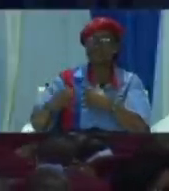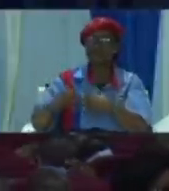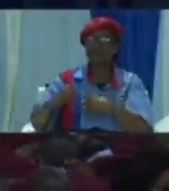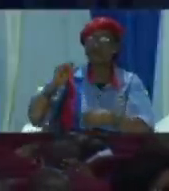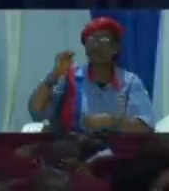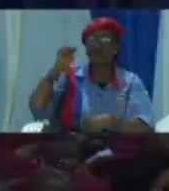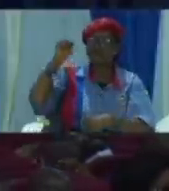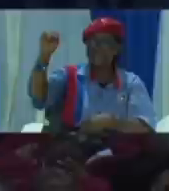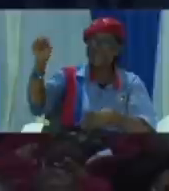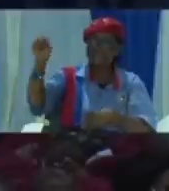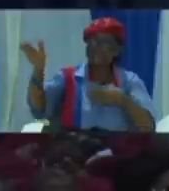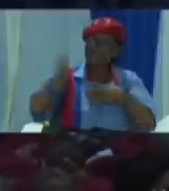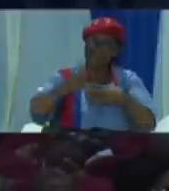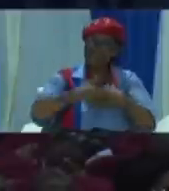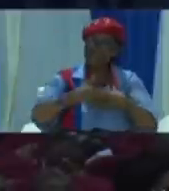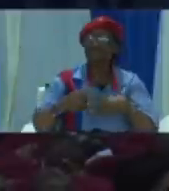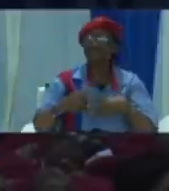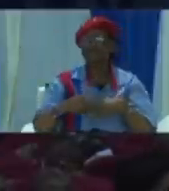understanding.